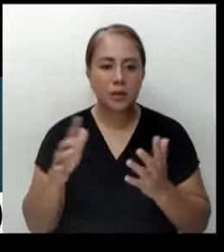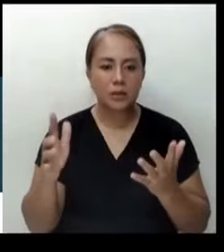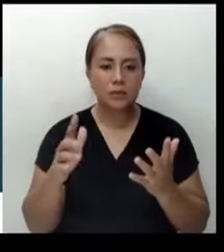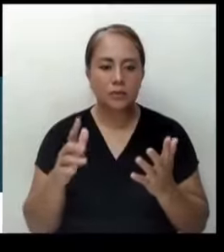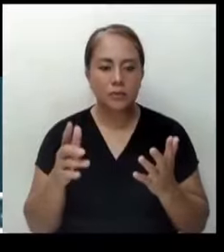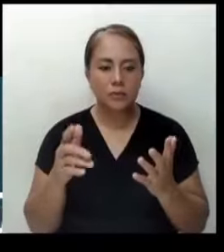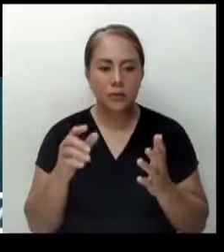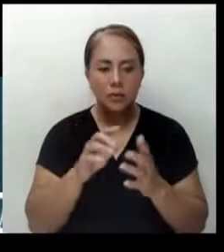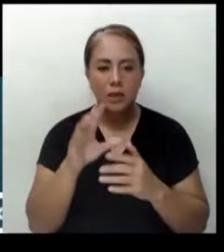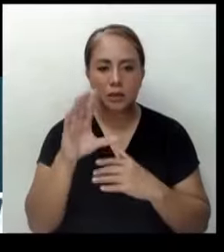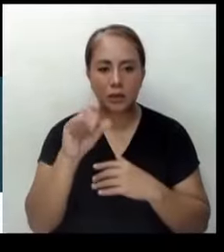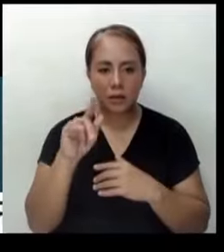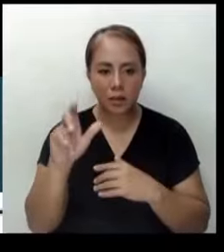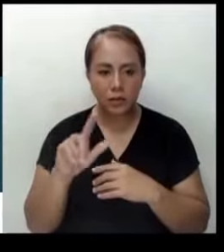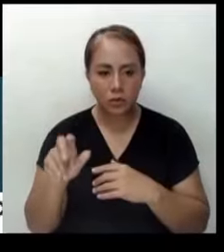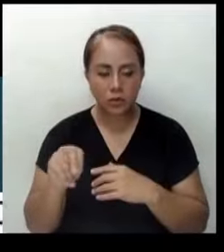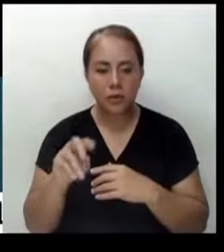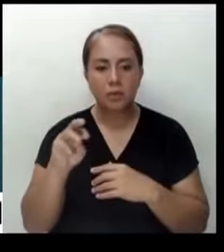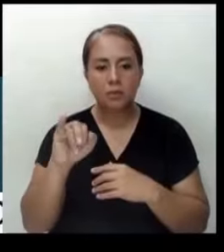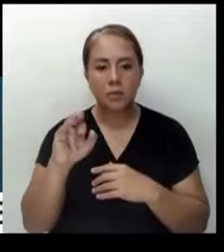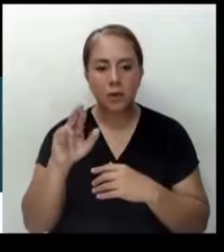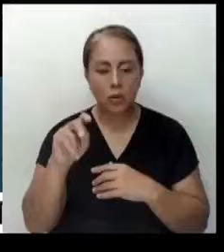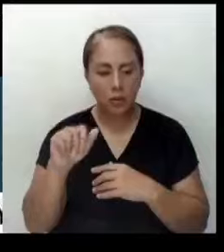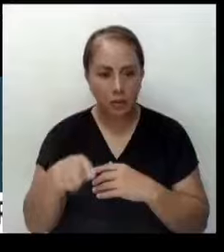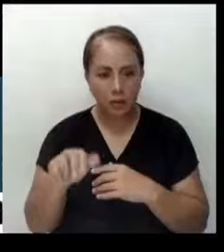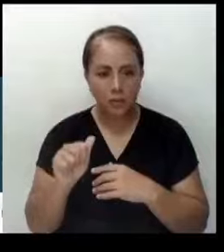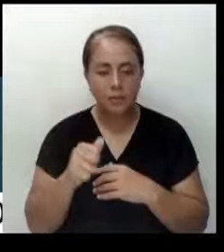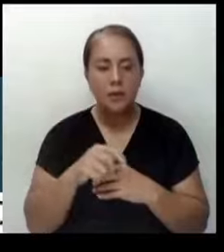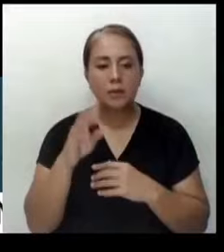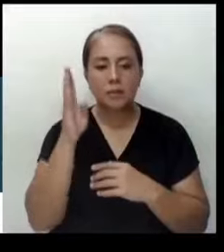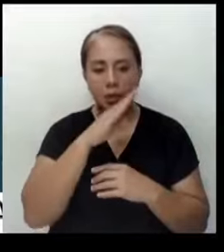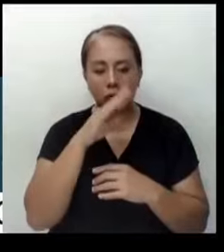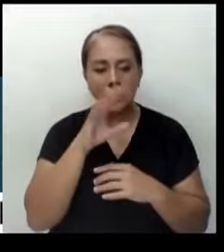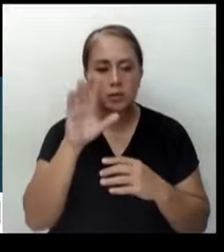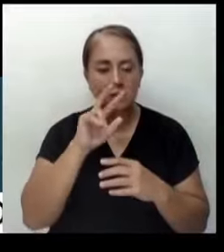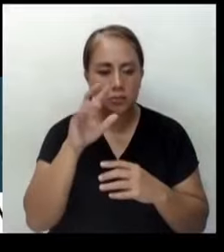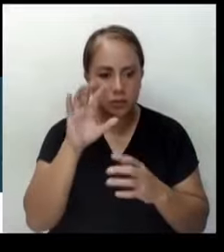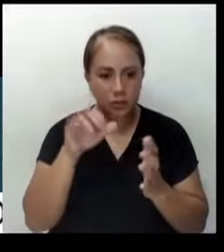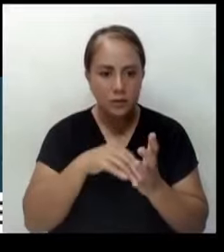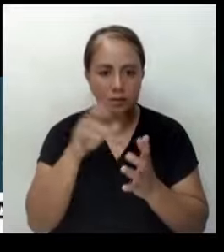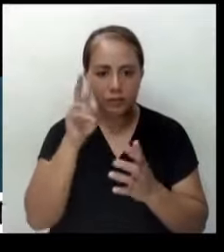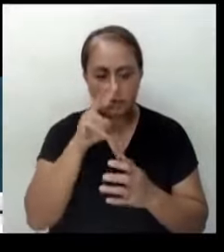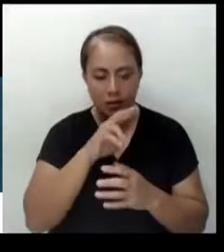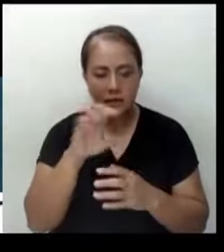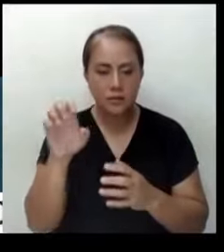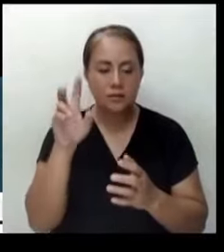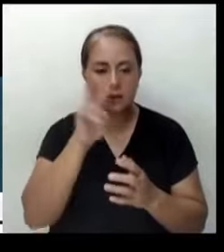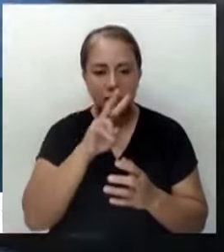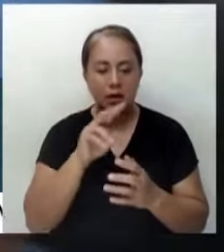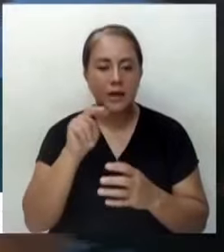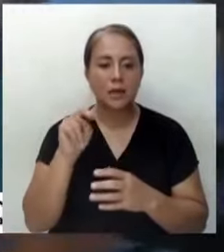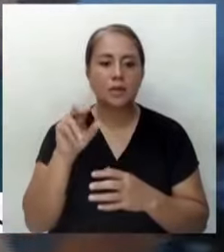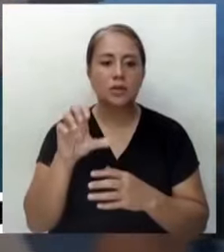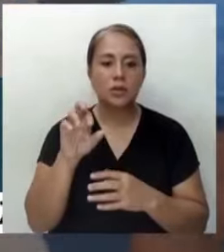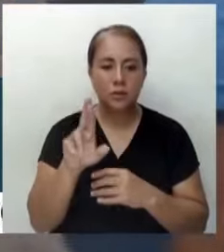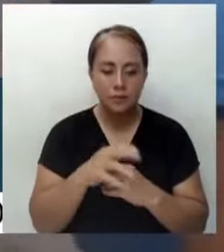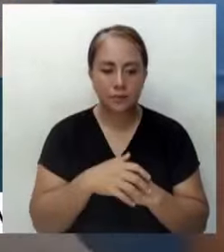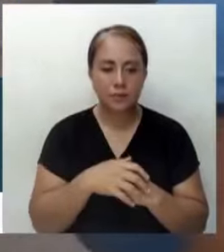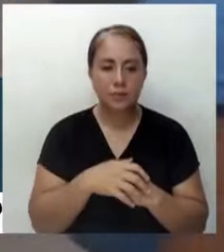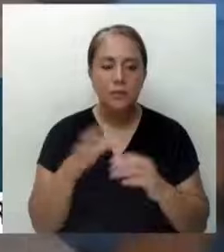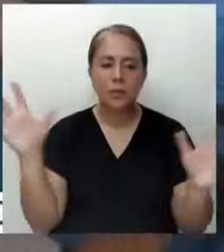have Calabarzon, Mimaropa, Bicol, Central Visayas, Eastern Visayas, and National Capital Region. Of the